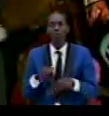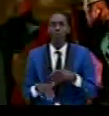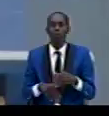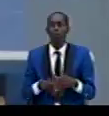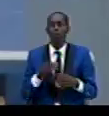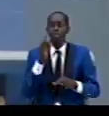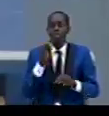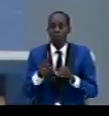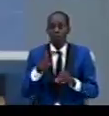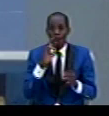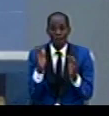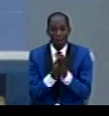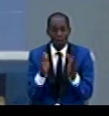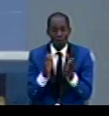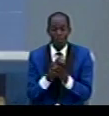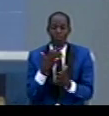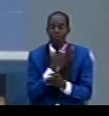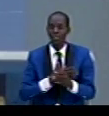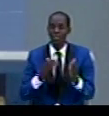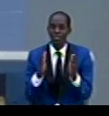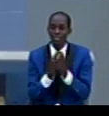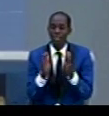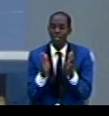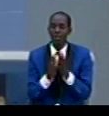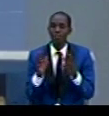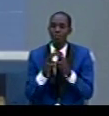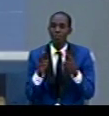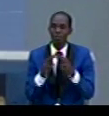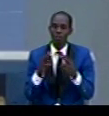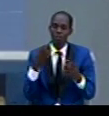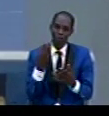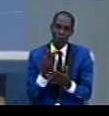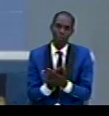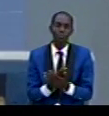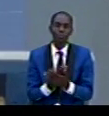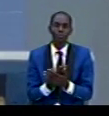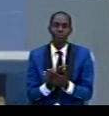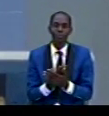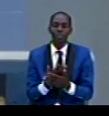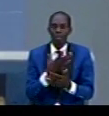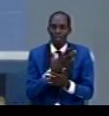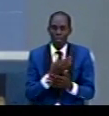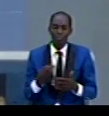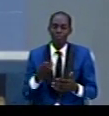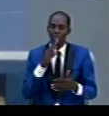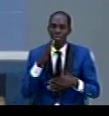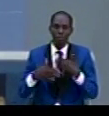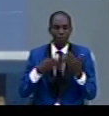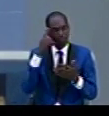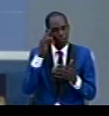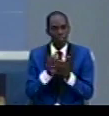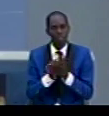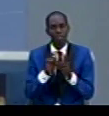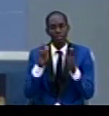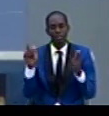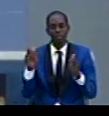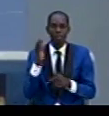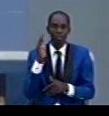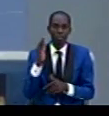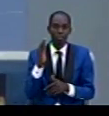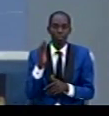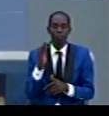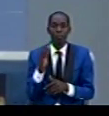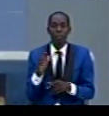very well and celebrate that wonderful miracle. While we are experiencing total freedom